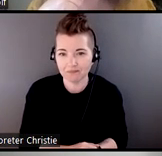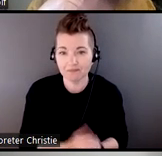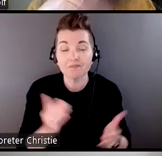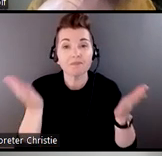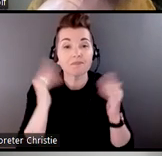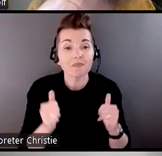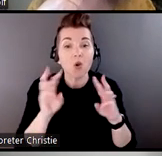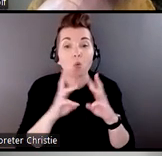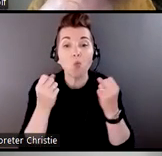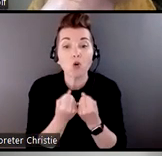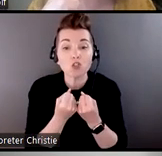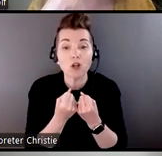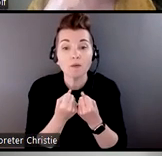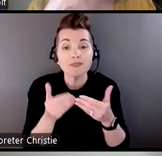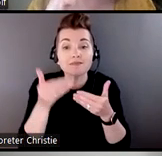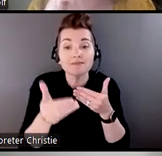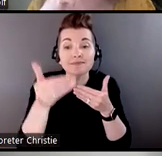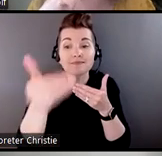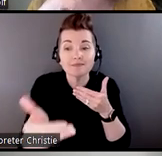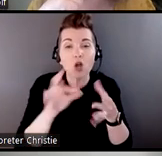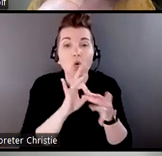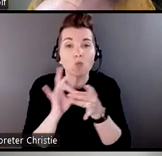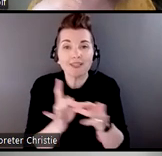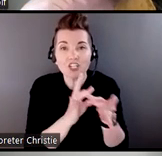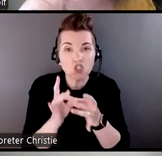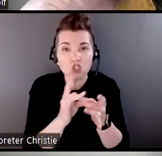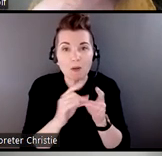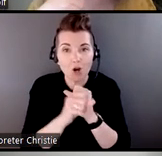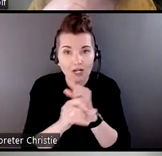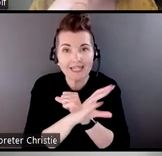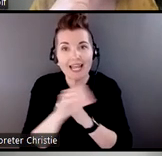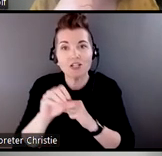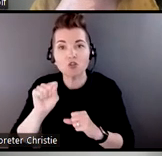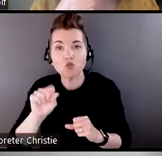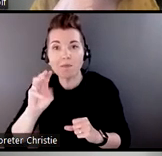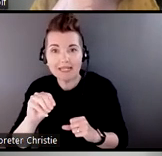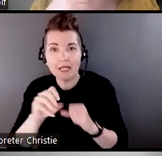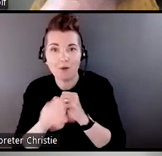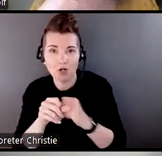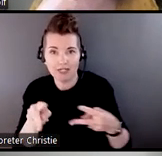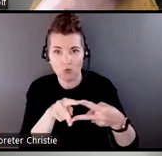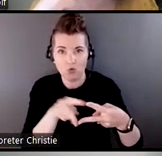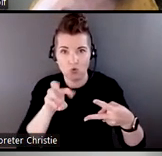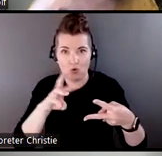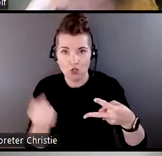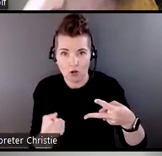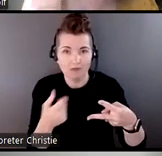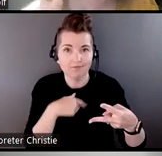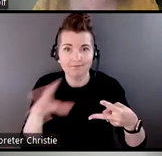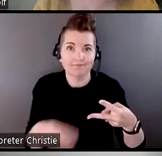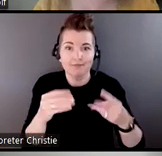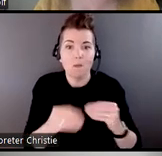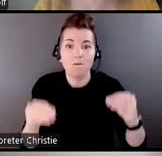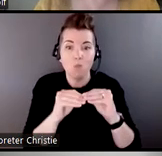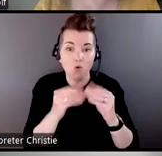on relationship marketing and social media marketing, and there's going to be lots of other resources that will be shared with you. But for